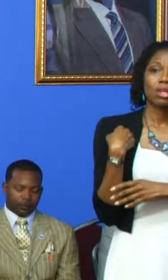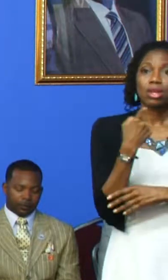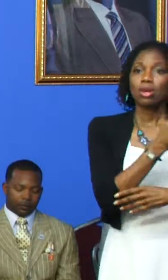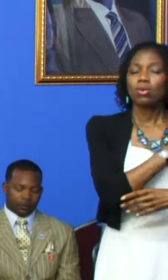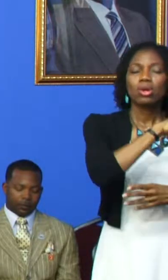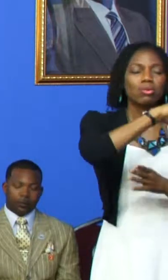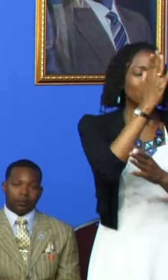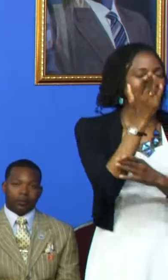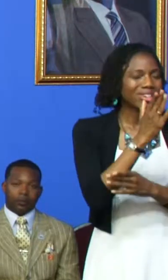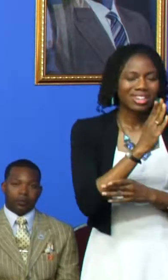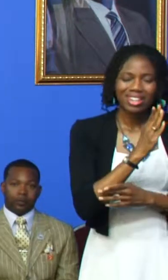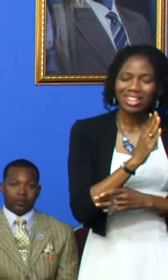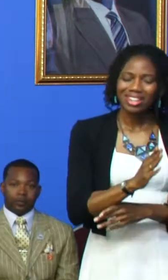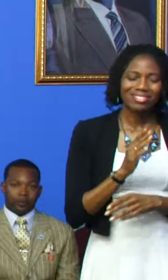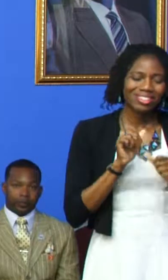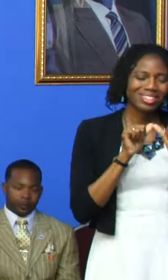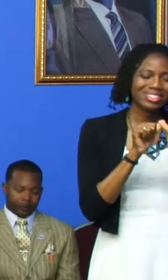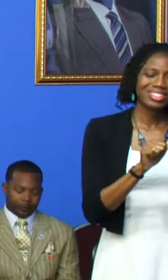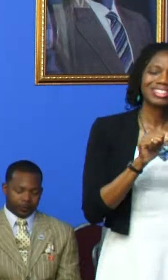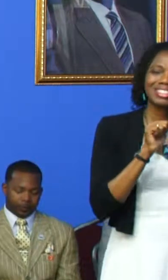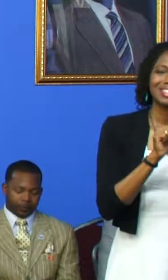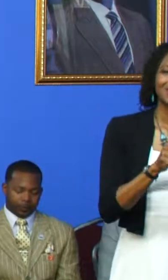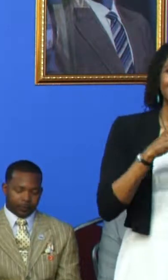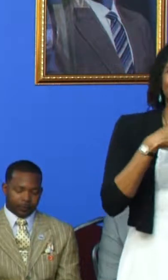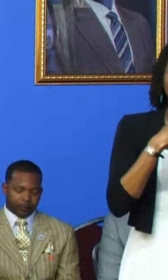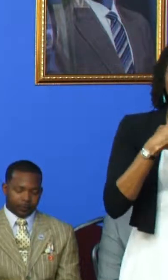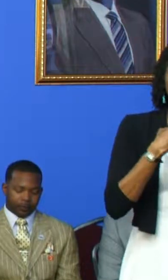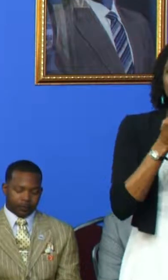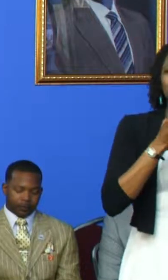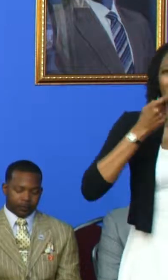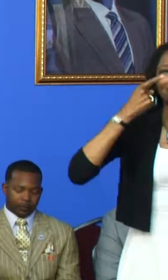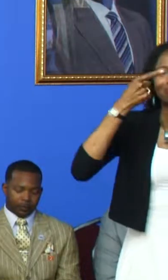able to continue to make progress.